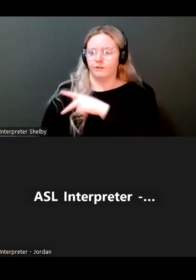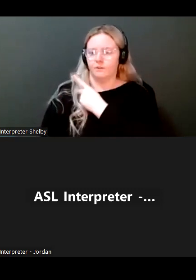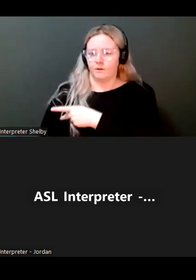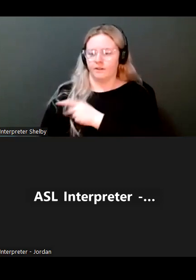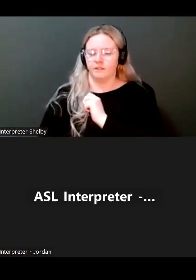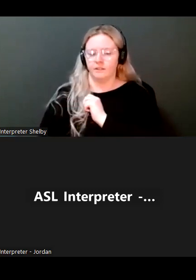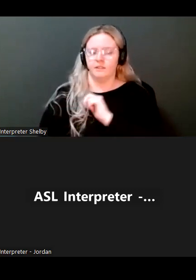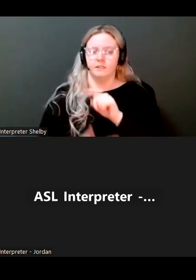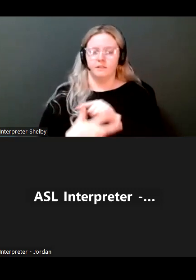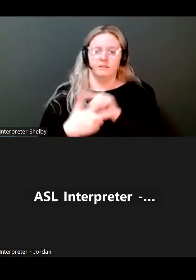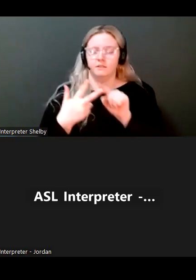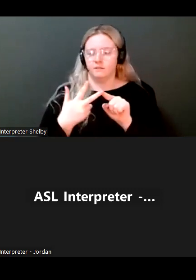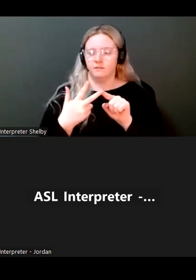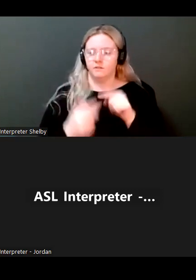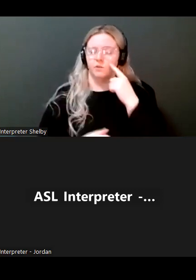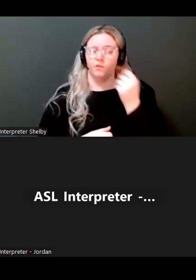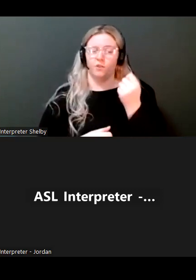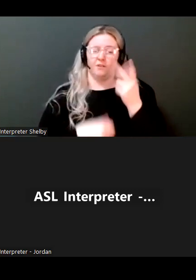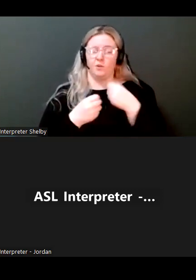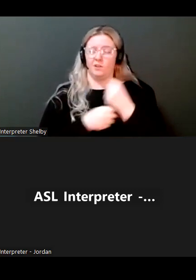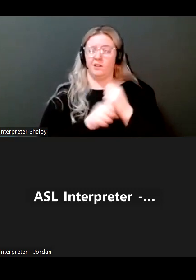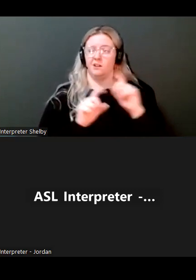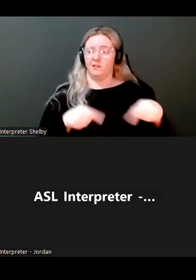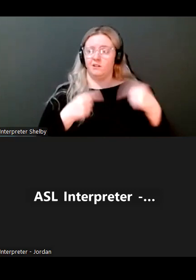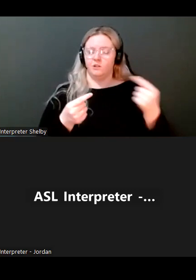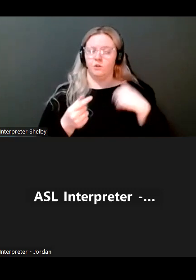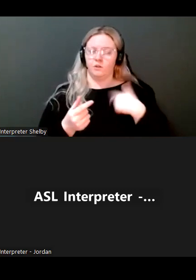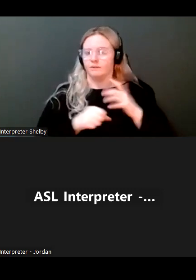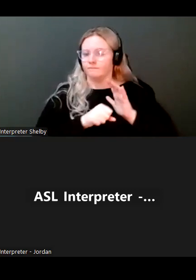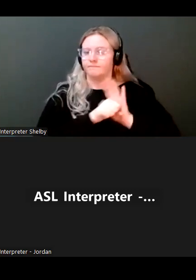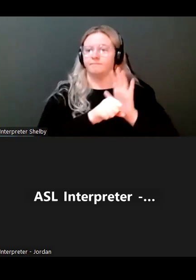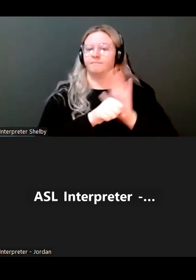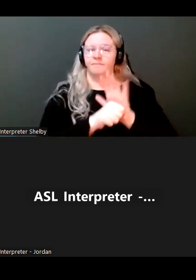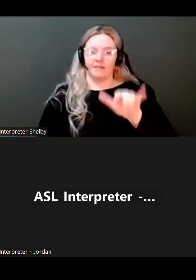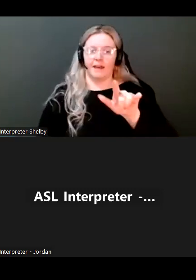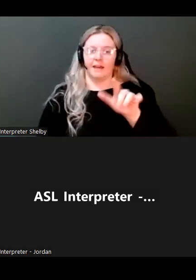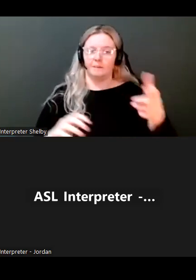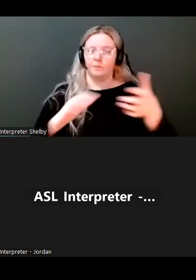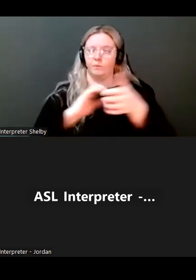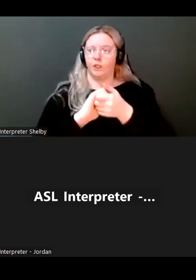So for the last few years, we've been promoting Bridge the Gap, the government's website.